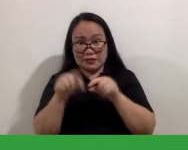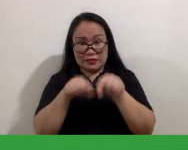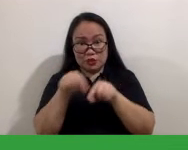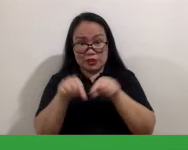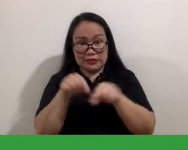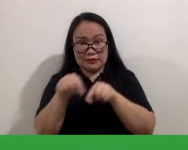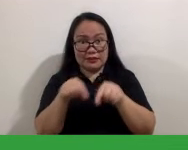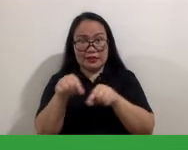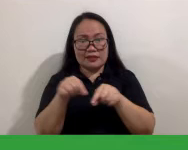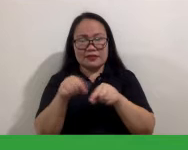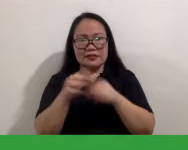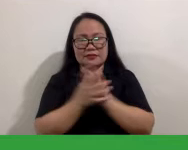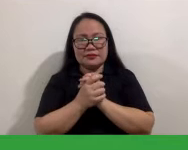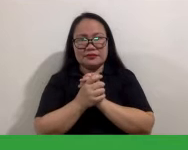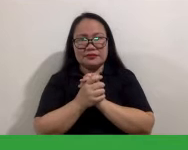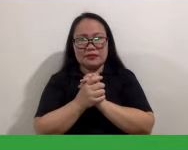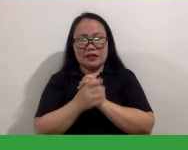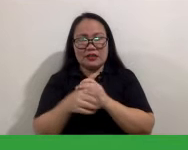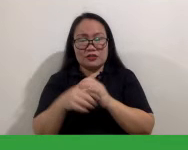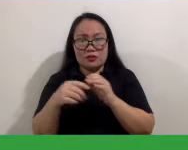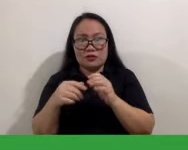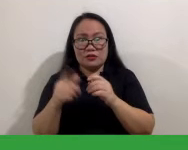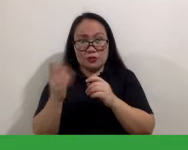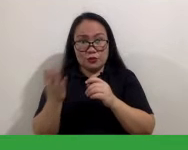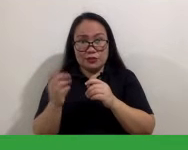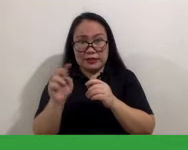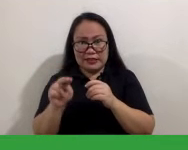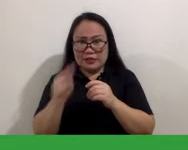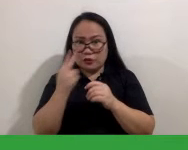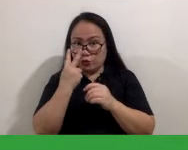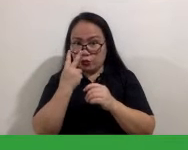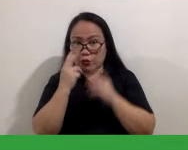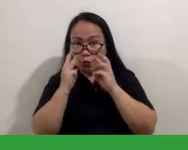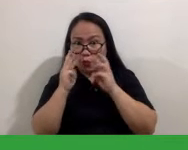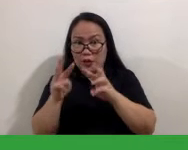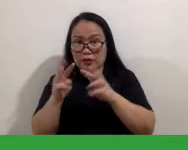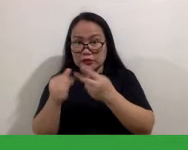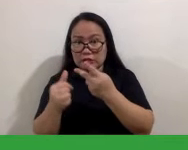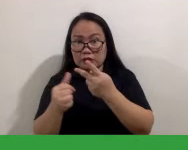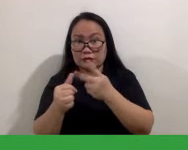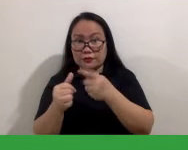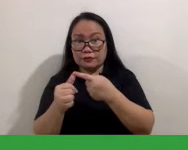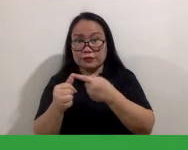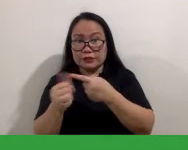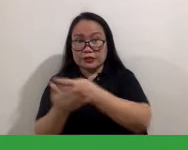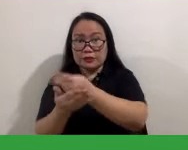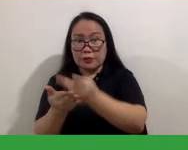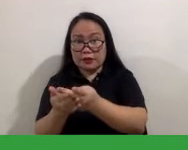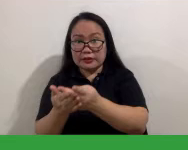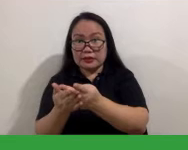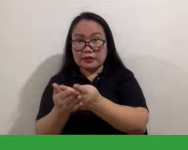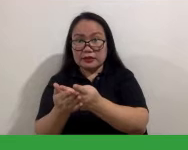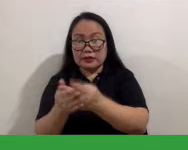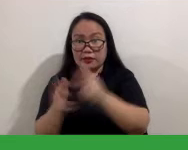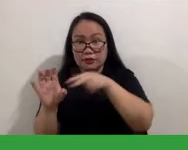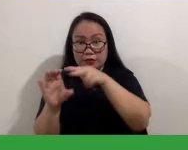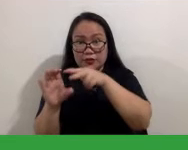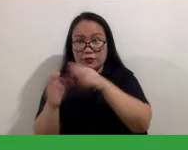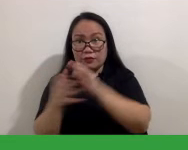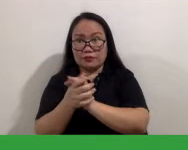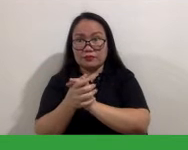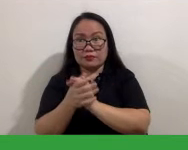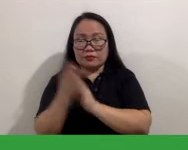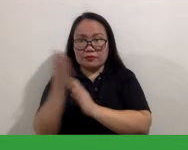try. Okay, so dapat napanood nyo yung first part ng ating video tutorial para makasabay o makasagot tayo dito sa